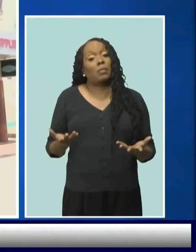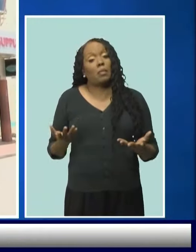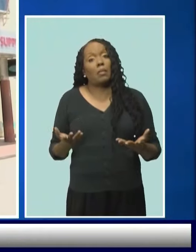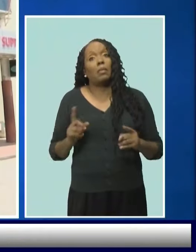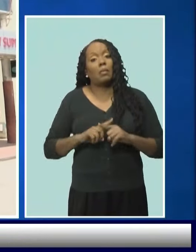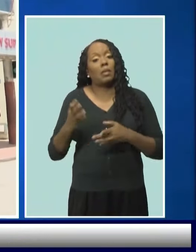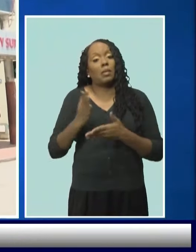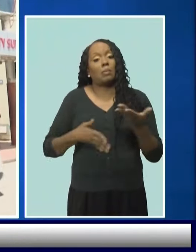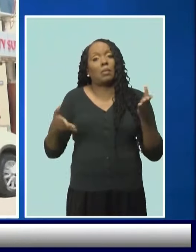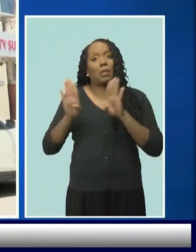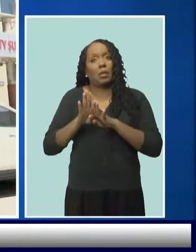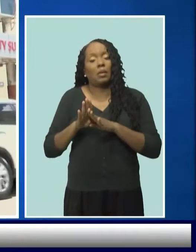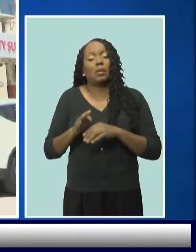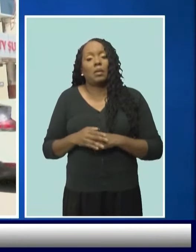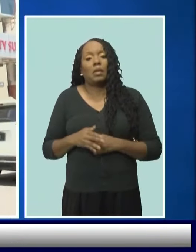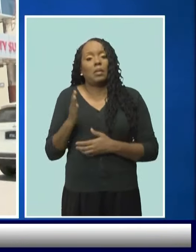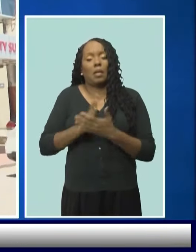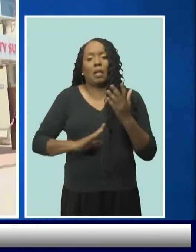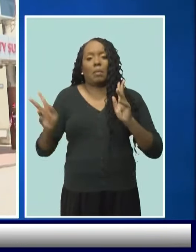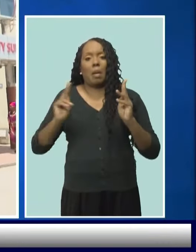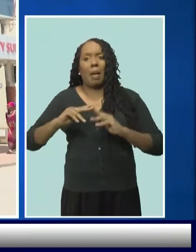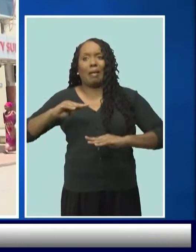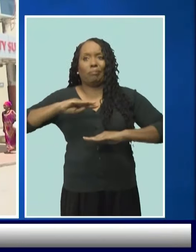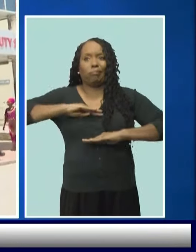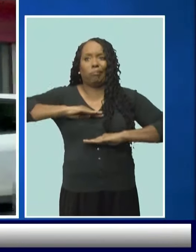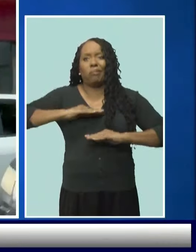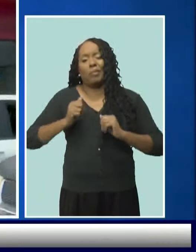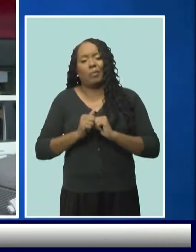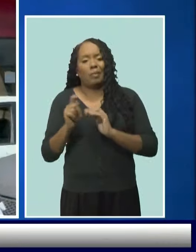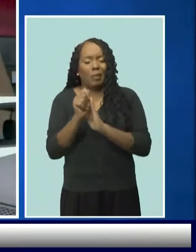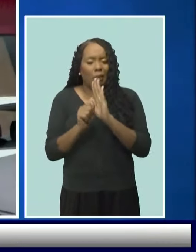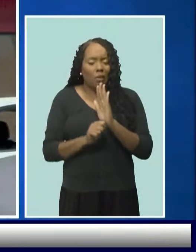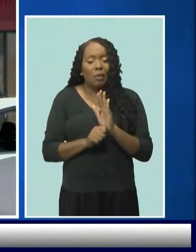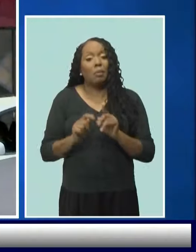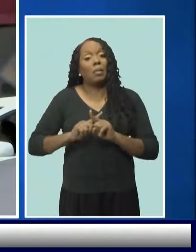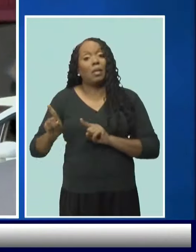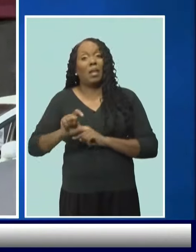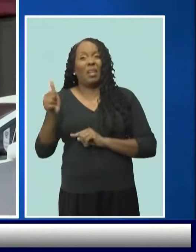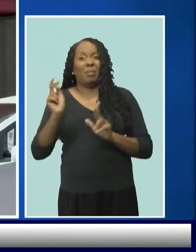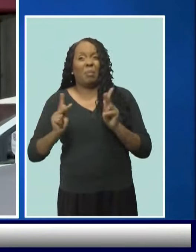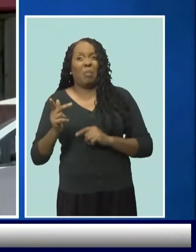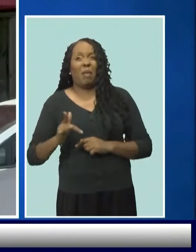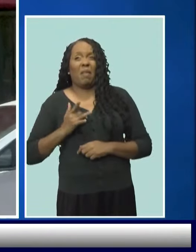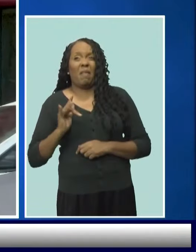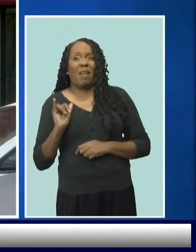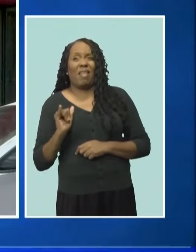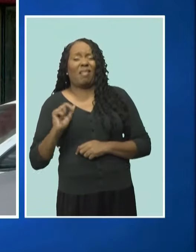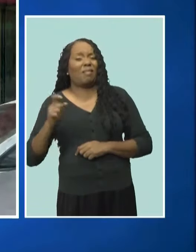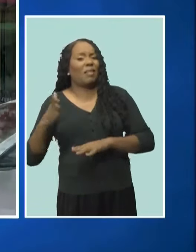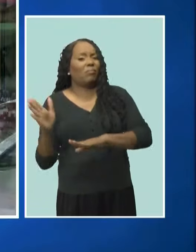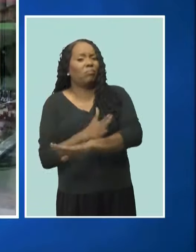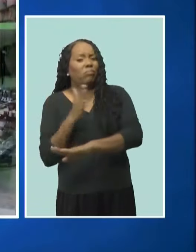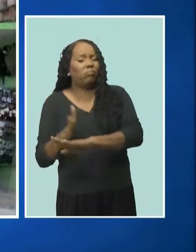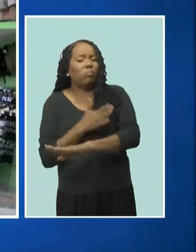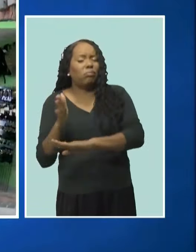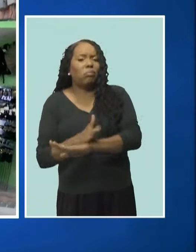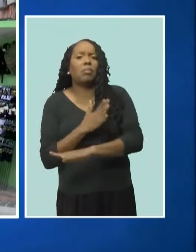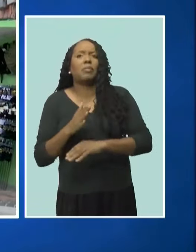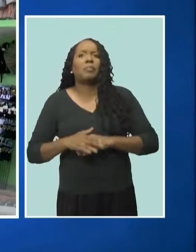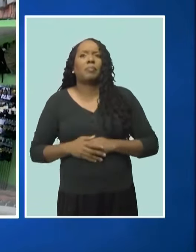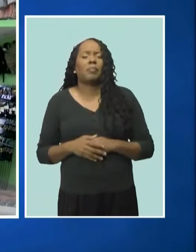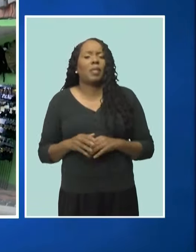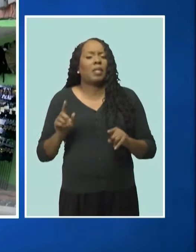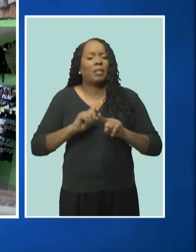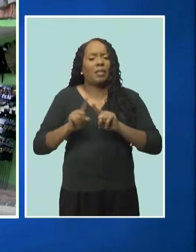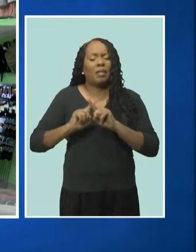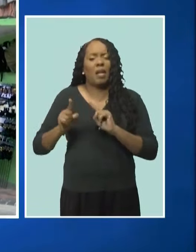operating. While some are satisfied with the state of Bridgetown, others believe it's in need of rejuvenation. That mixed reaction